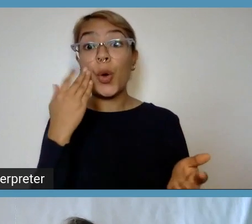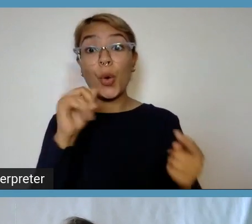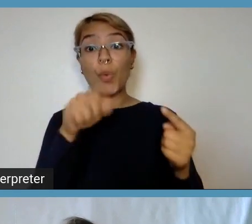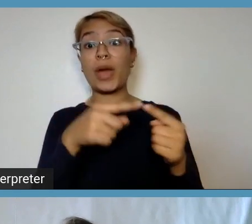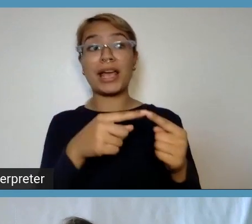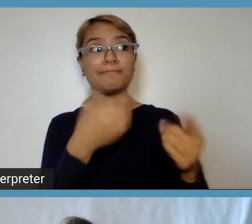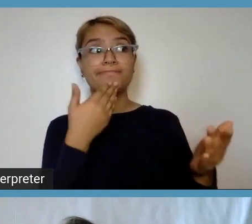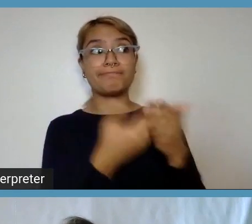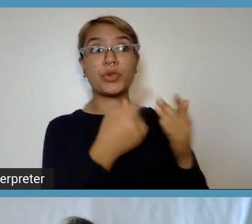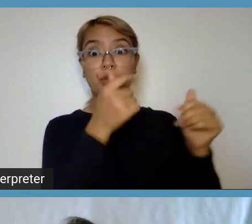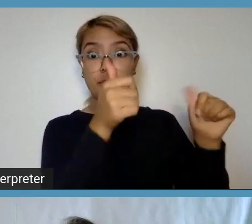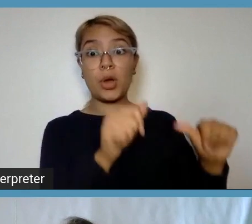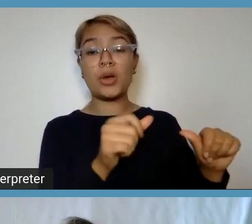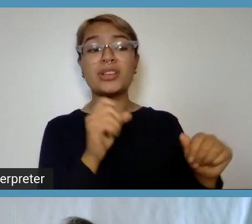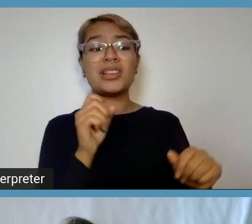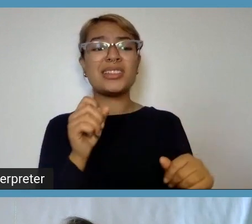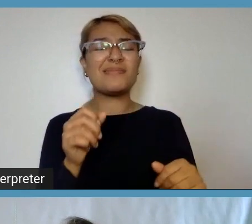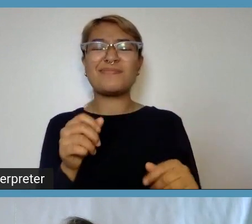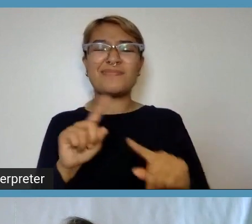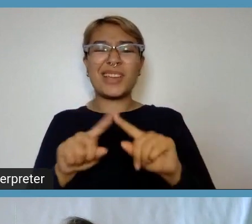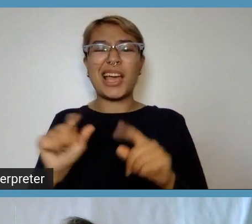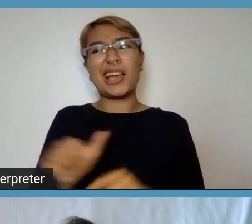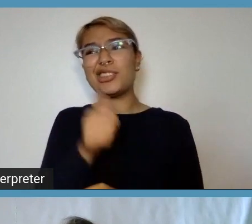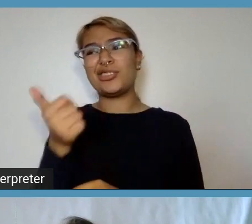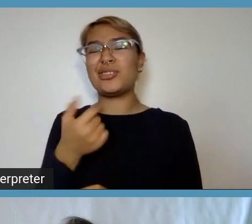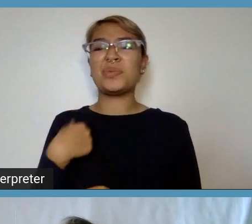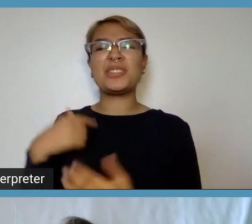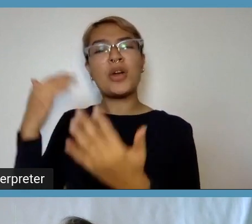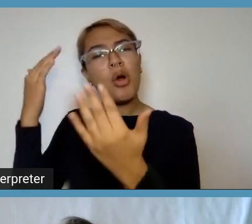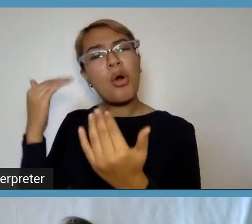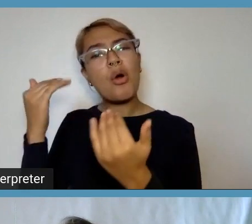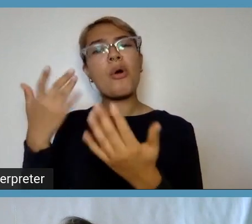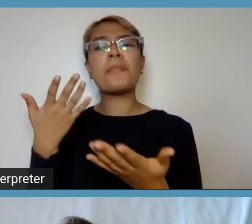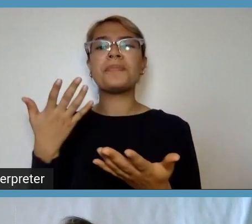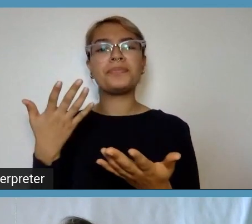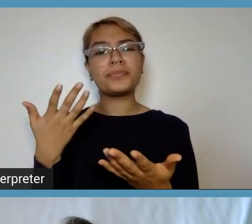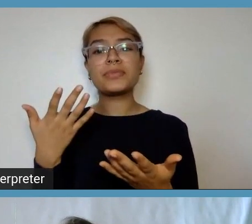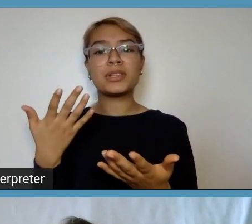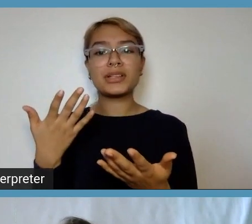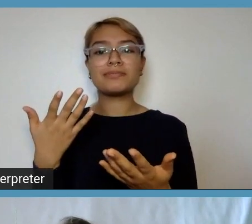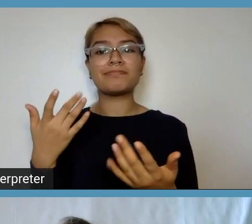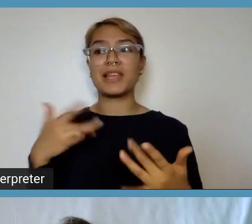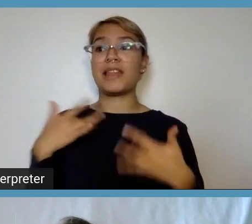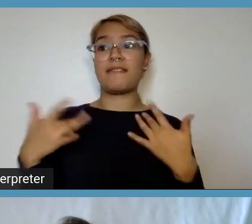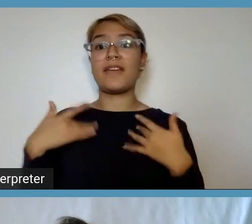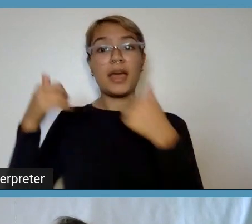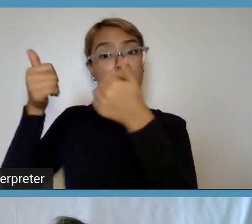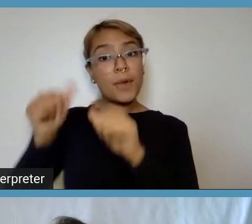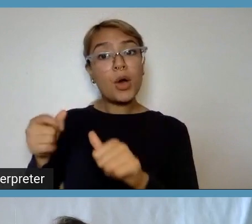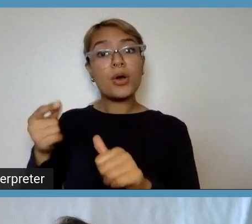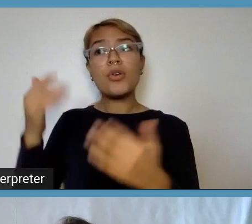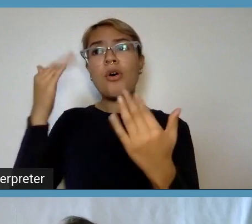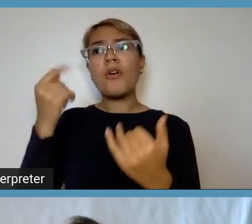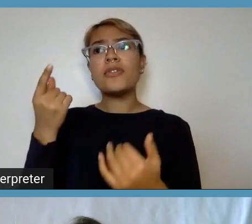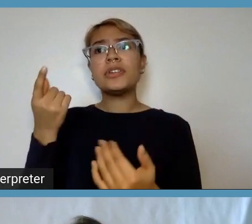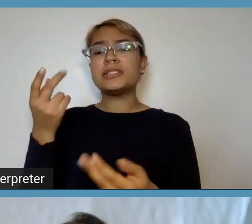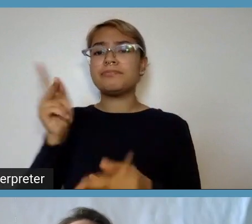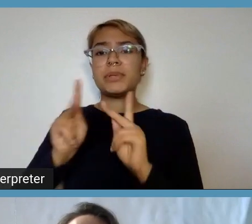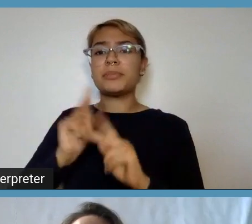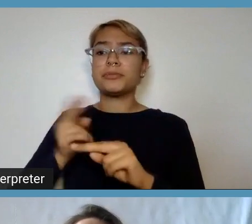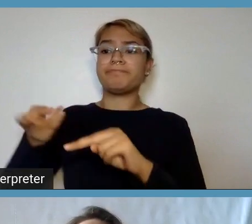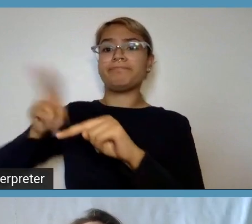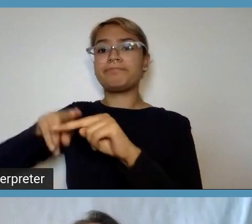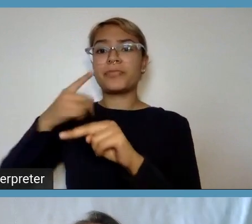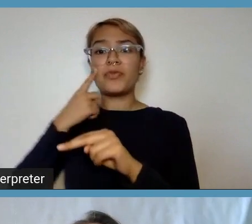Otherwise, we do just really hope, you know, with an event post, we hope that people will register for the